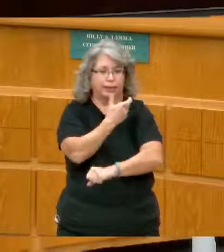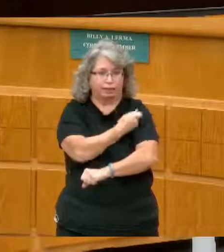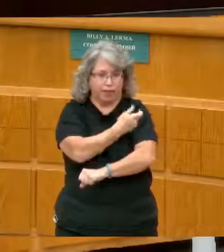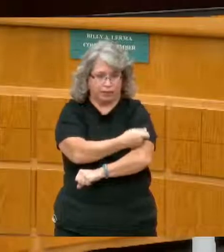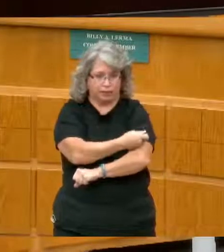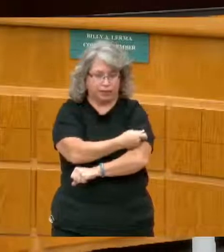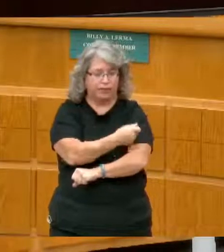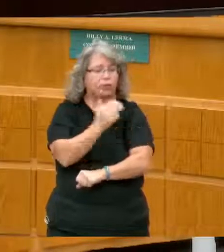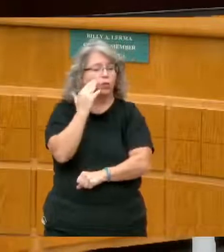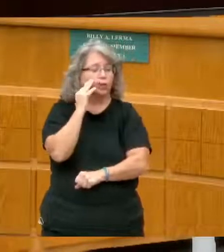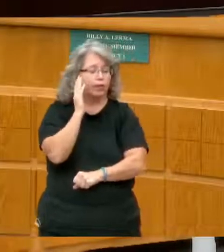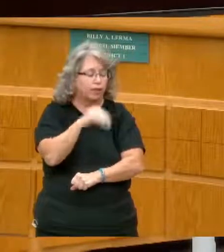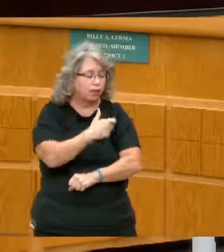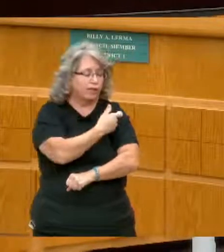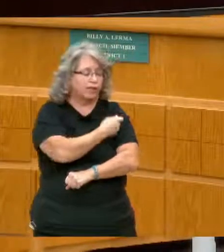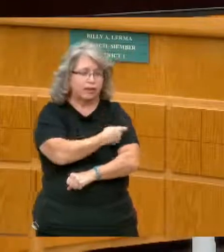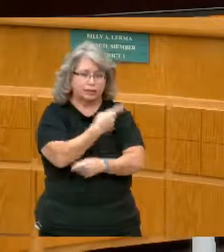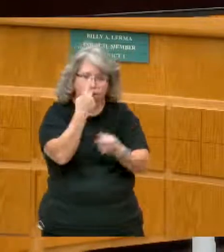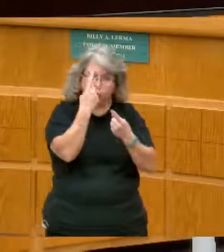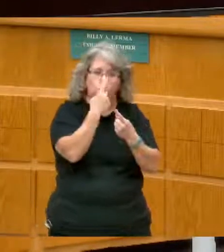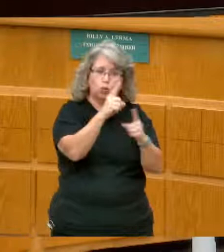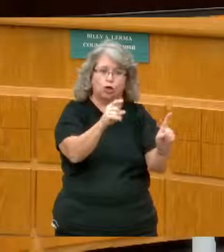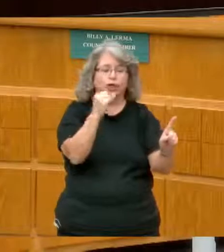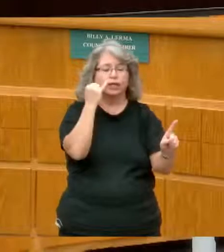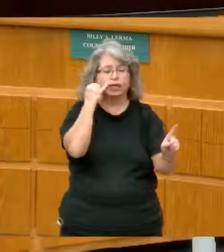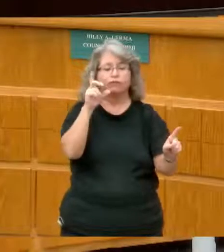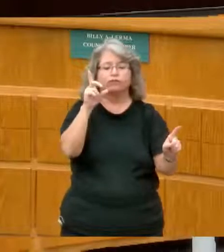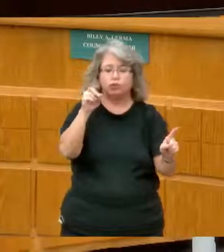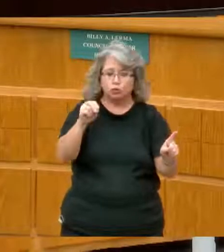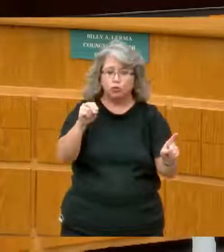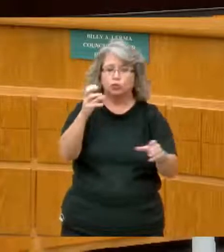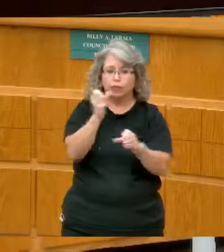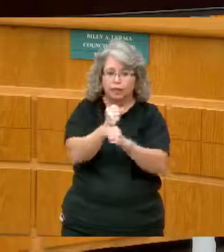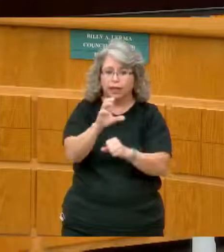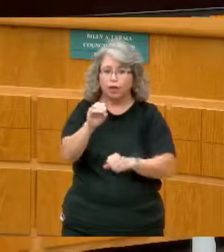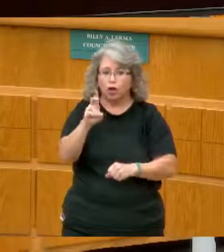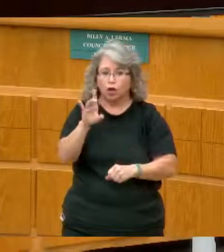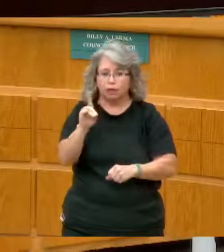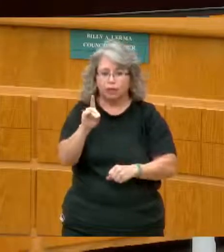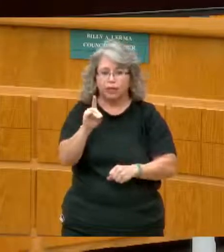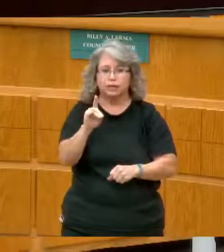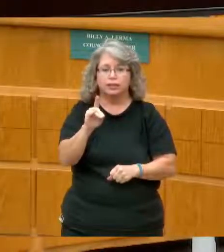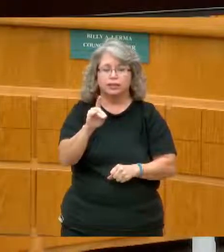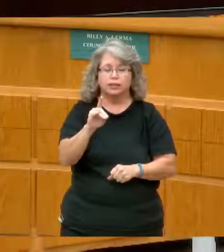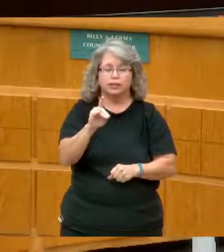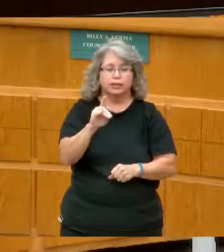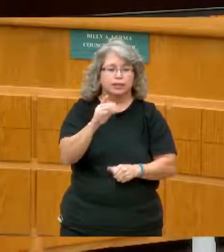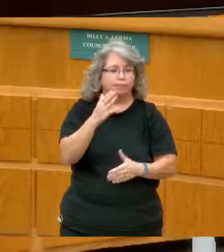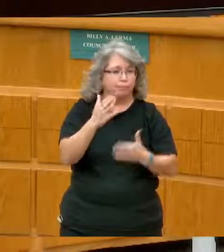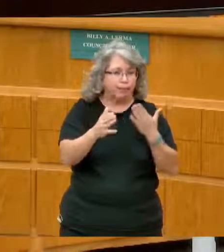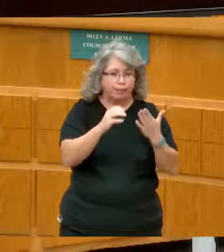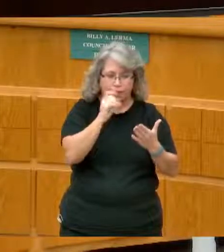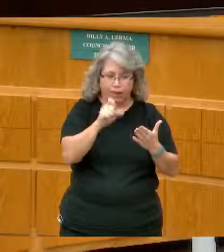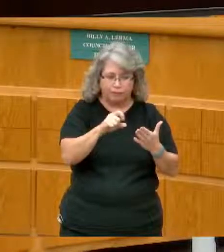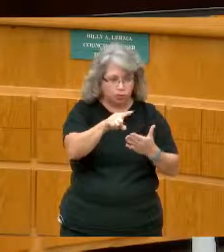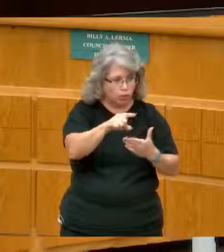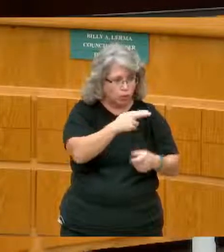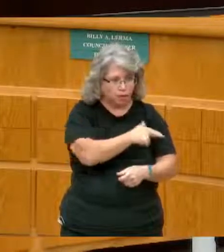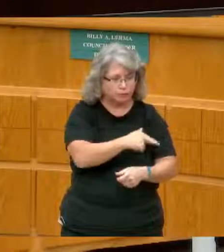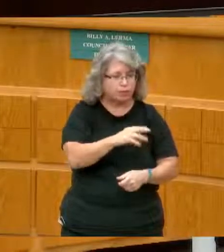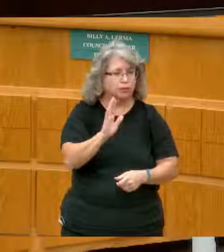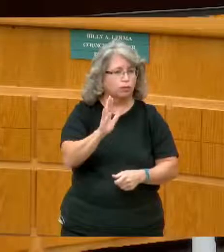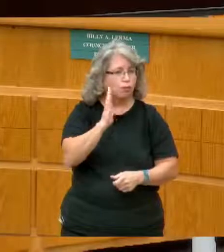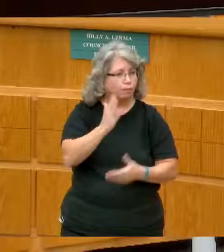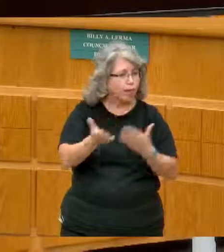COVID, they reduce the symptoms if you do get COVID, and they shorten the duration of illness if you've got it as well. And